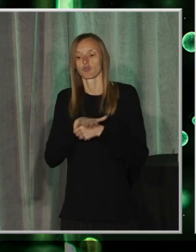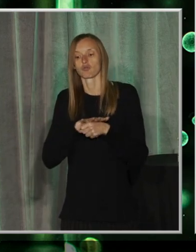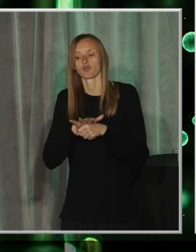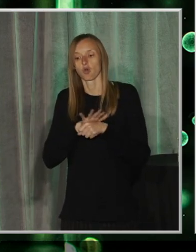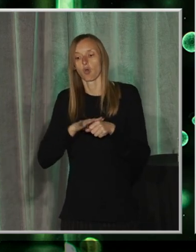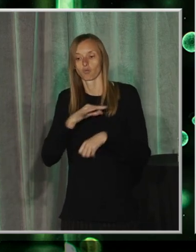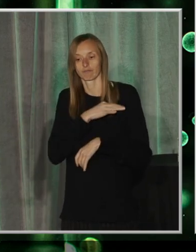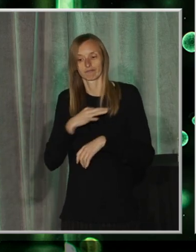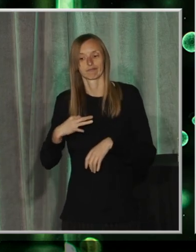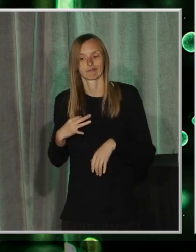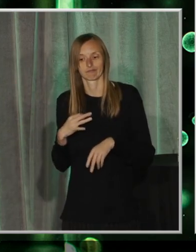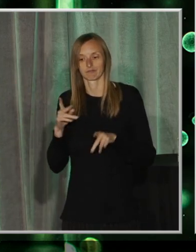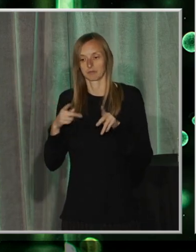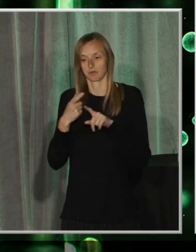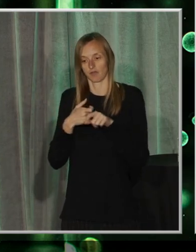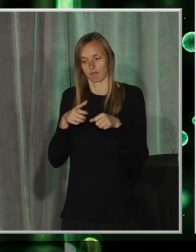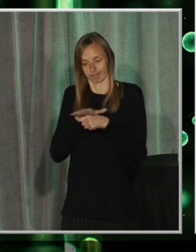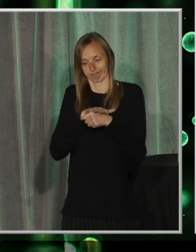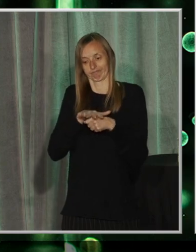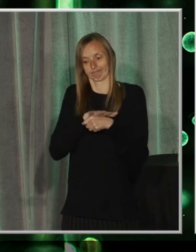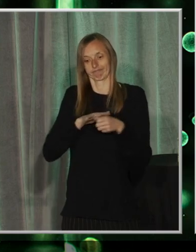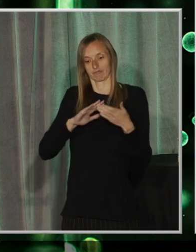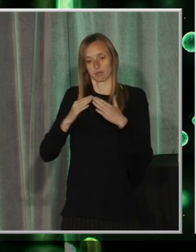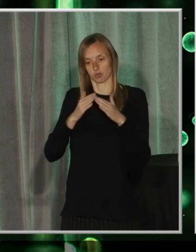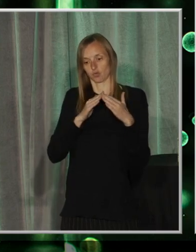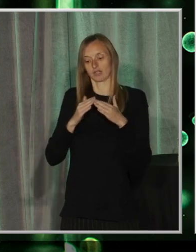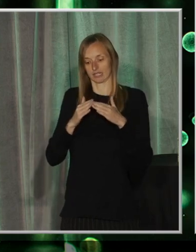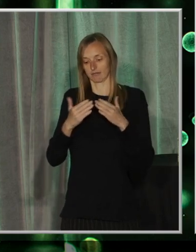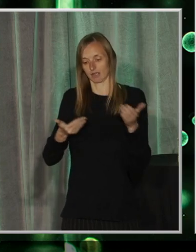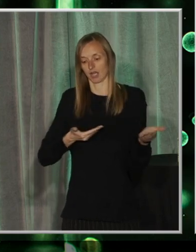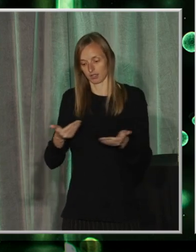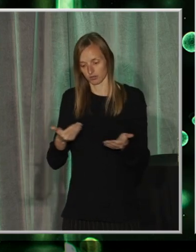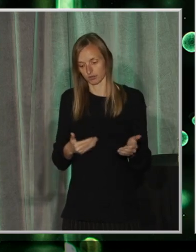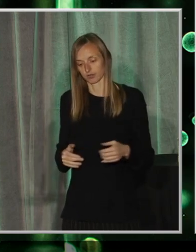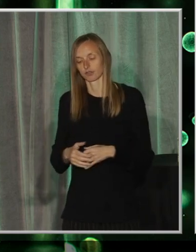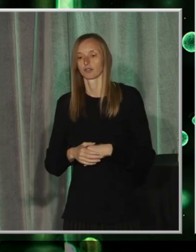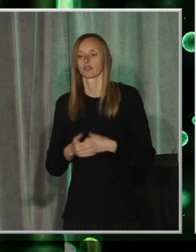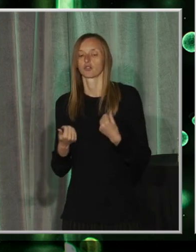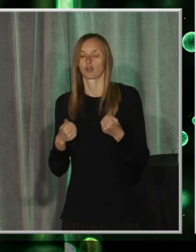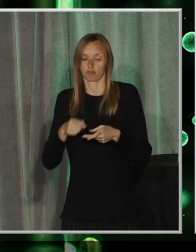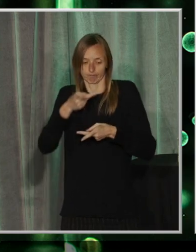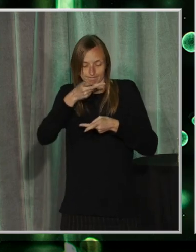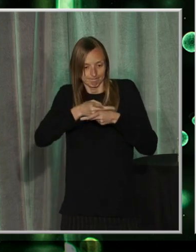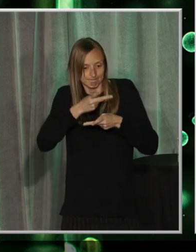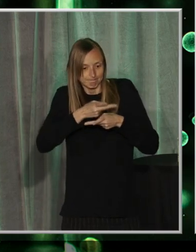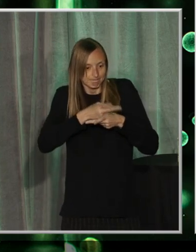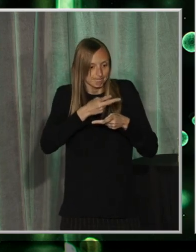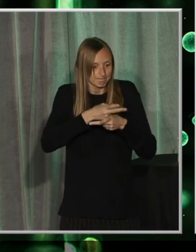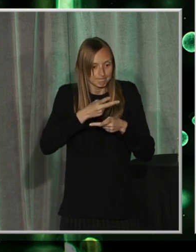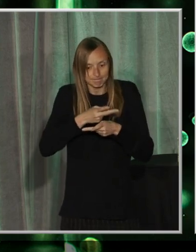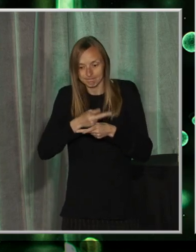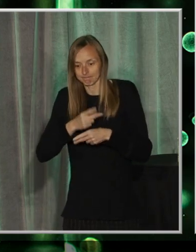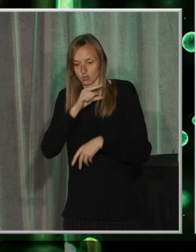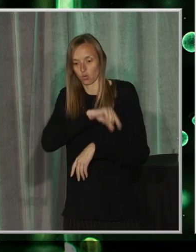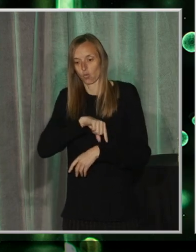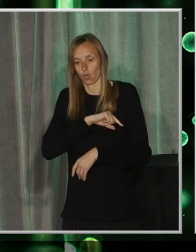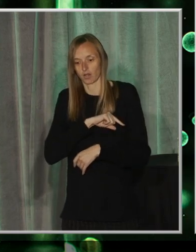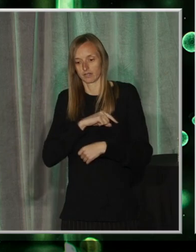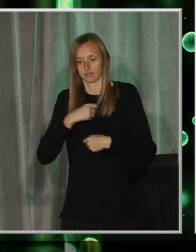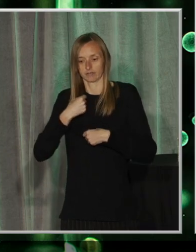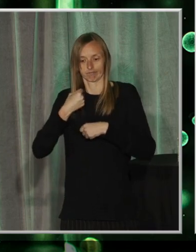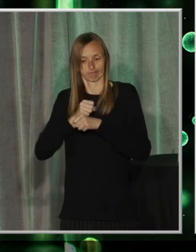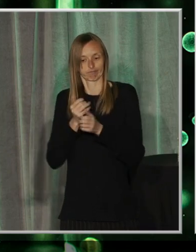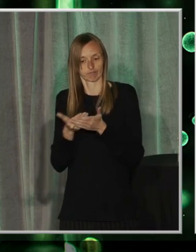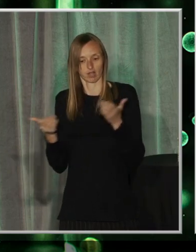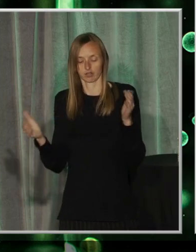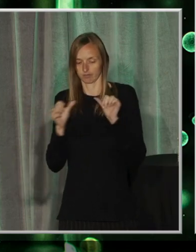or people from our neighboring communities. And then we'll try to maintain the quality of our products